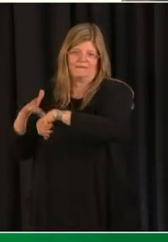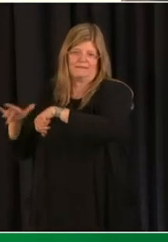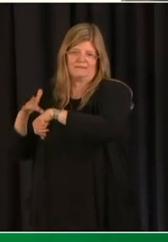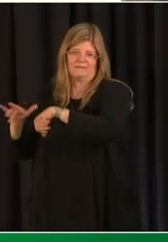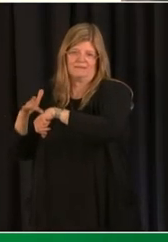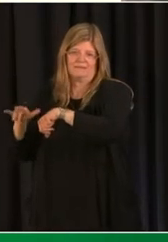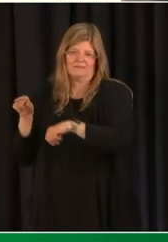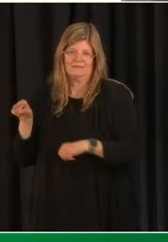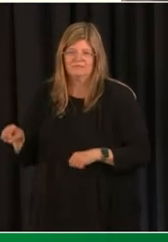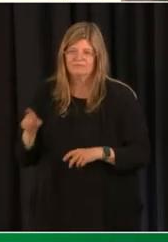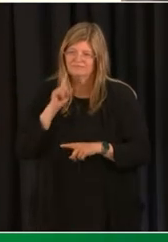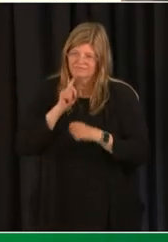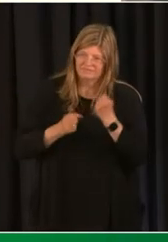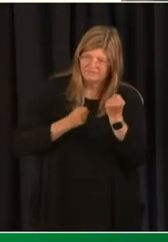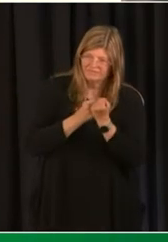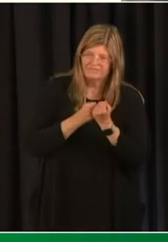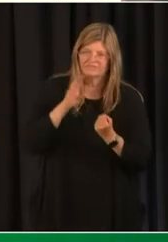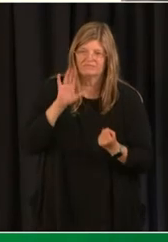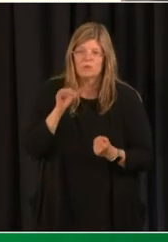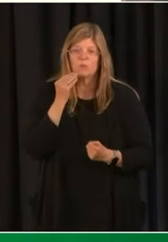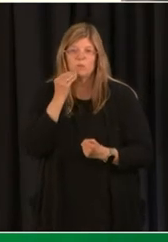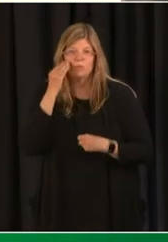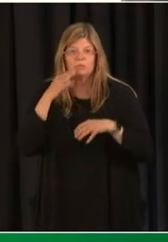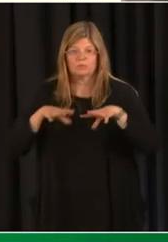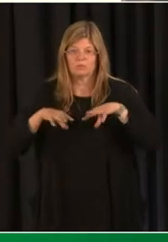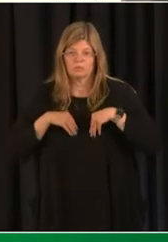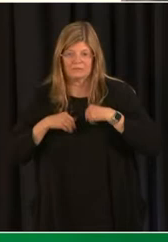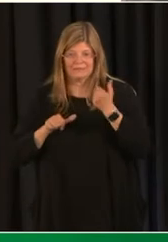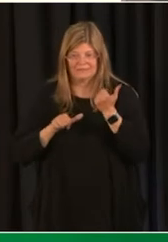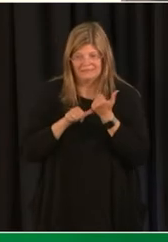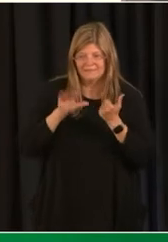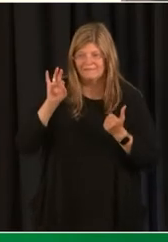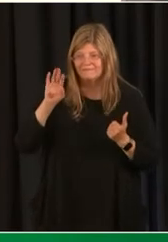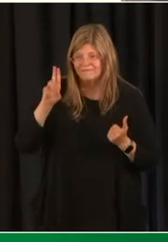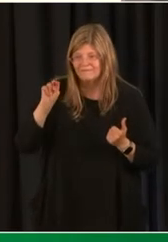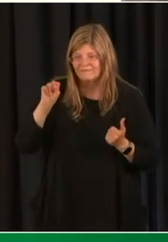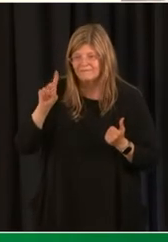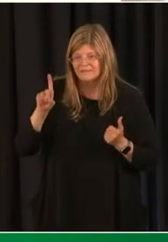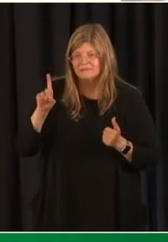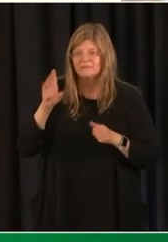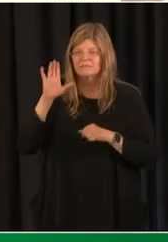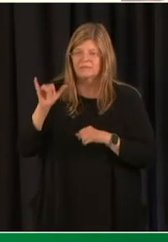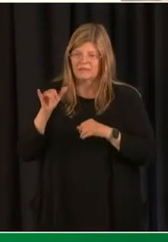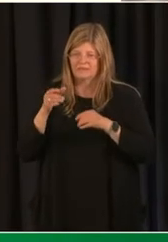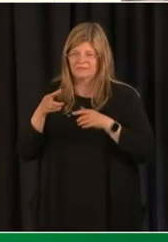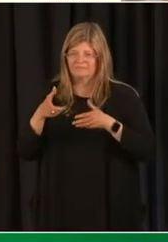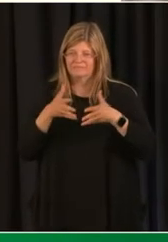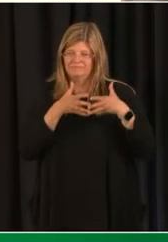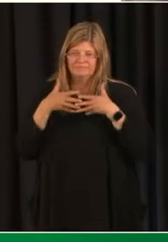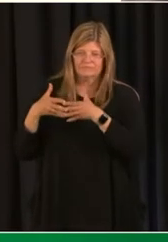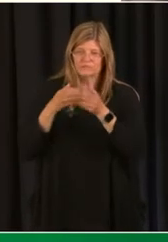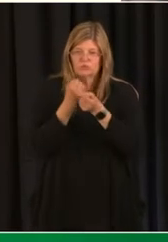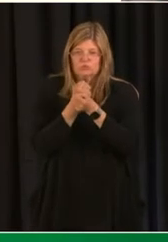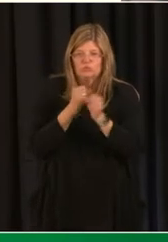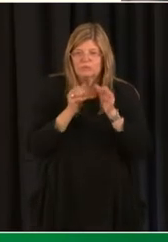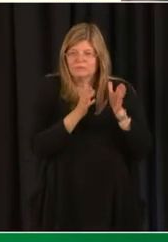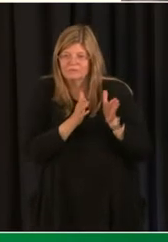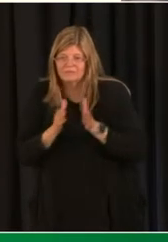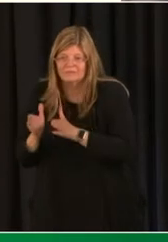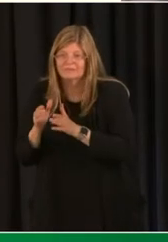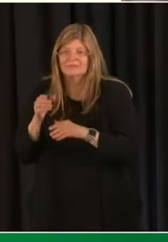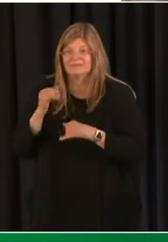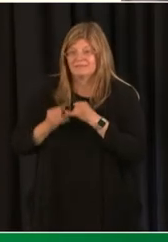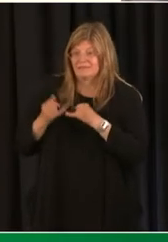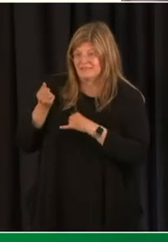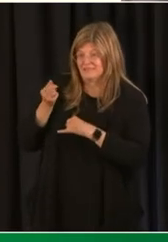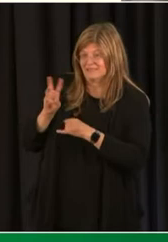be supplemented by the Home Ownership Assistance Fund that is part of the American Rescue Plan as well. And then finally, we had